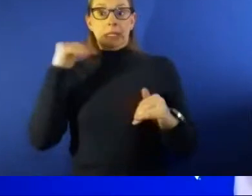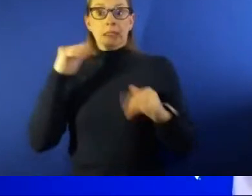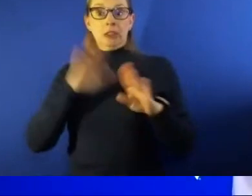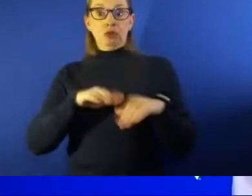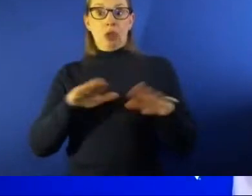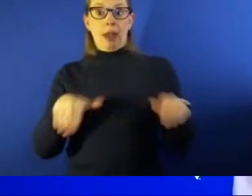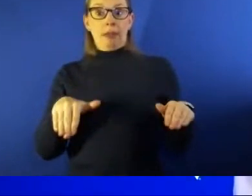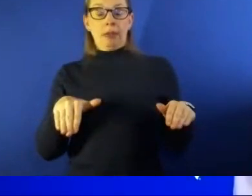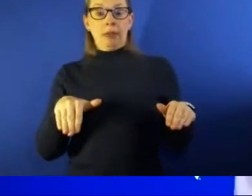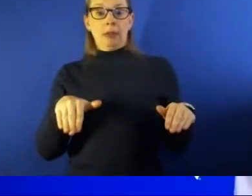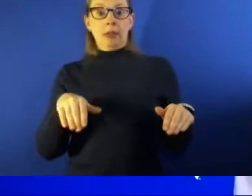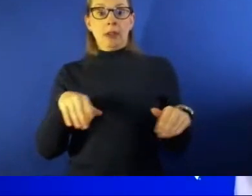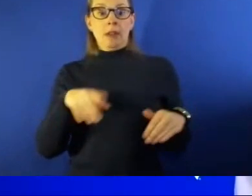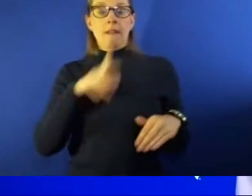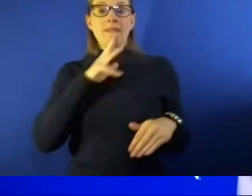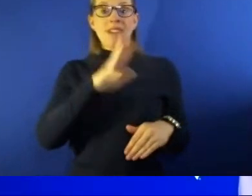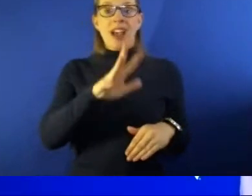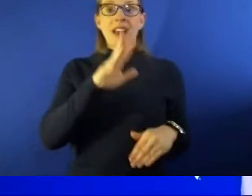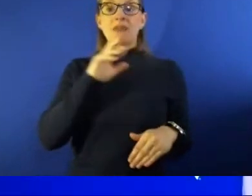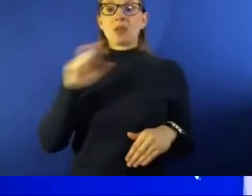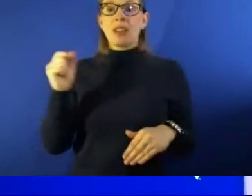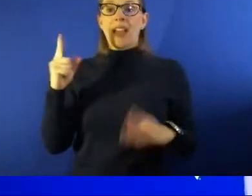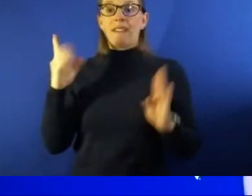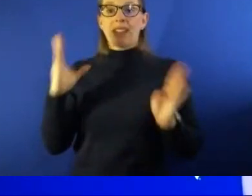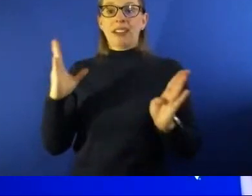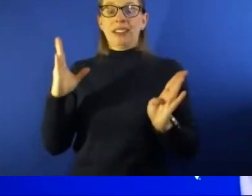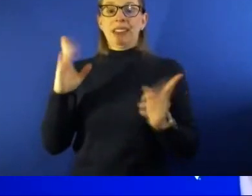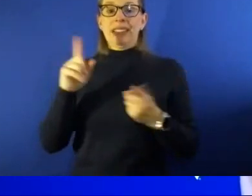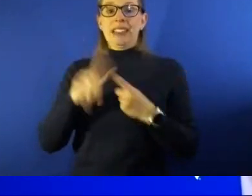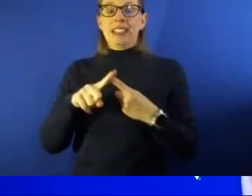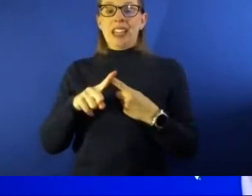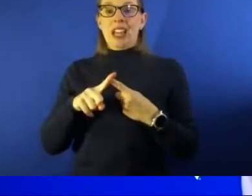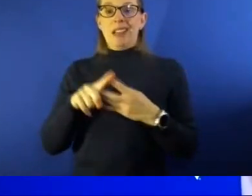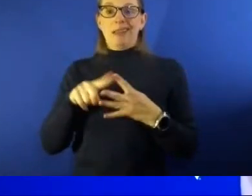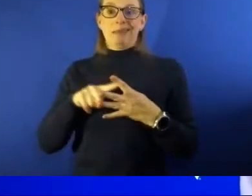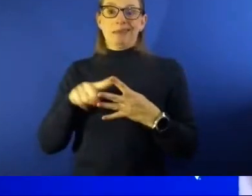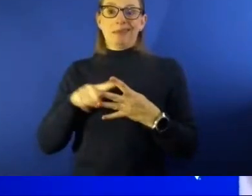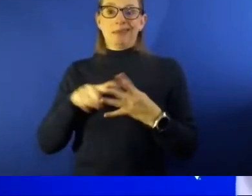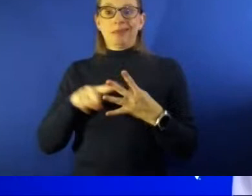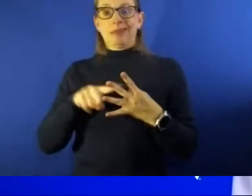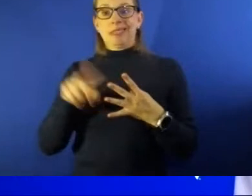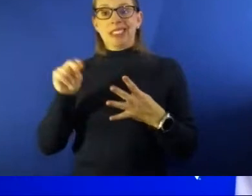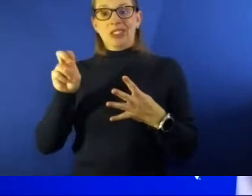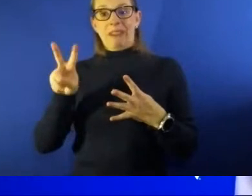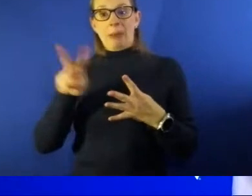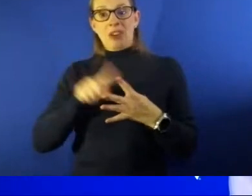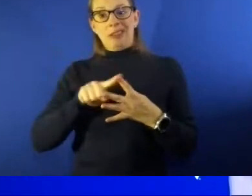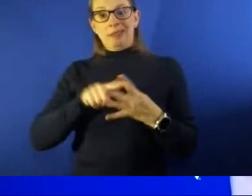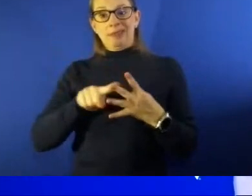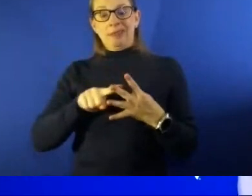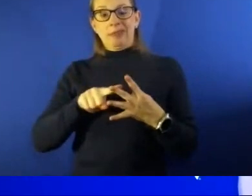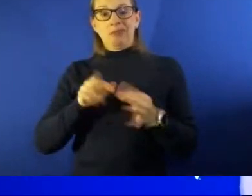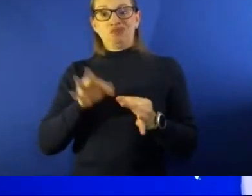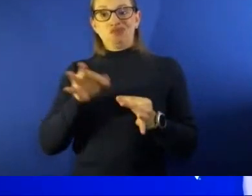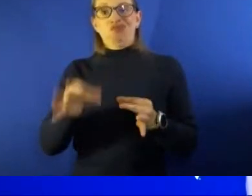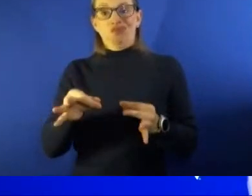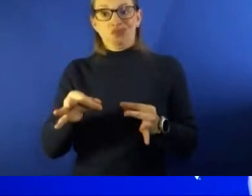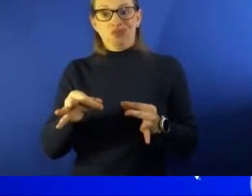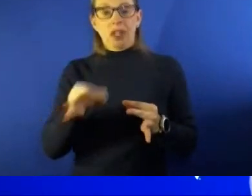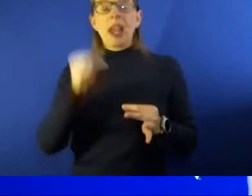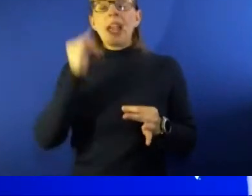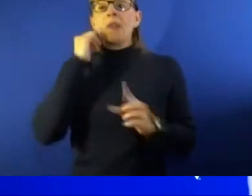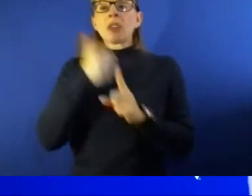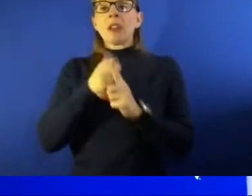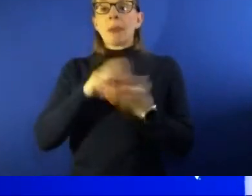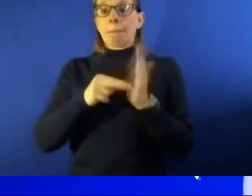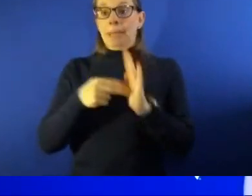the 5 to 11 vaccine being available until that first or maybe second week of November, so that kind of pushes you out. If you're talking about